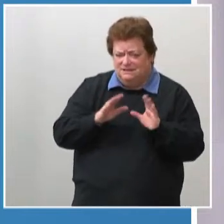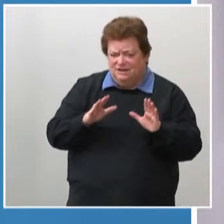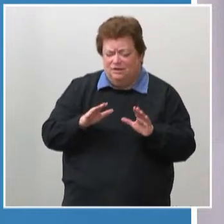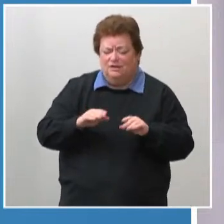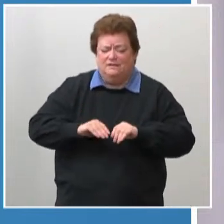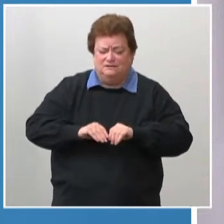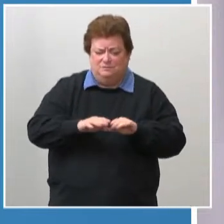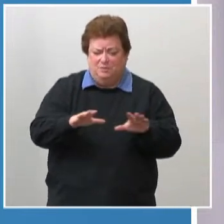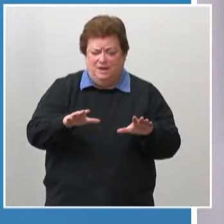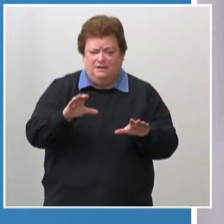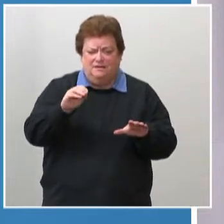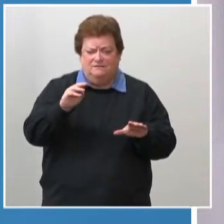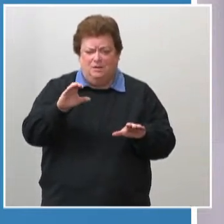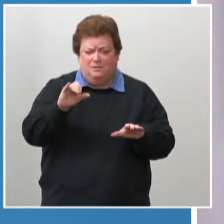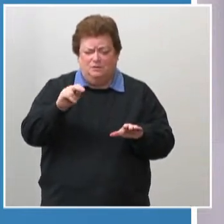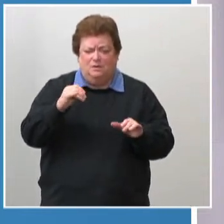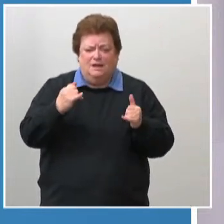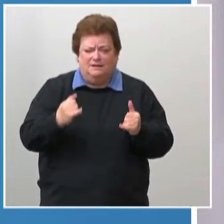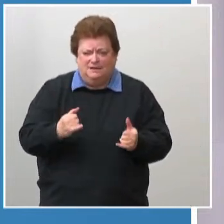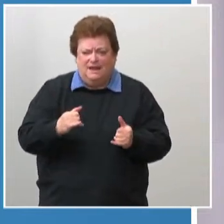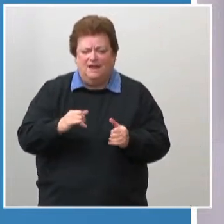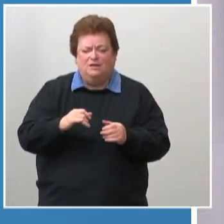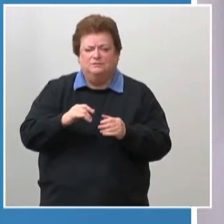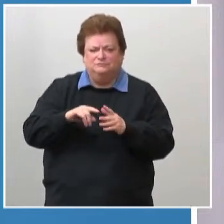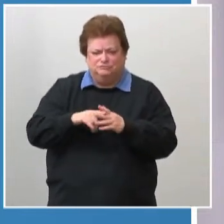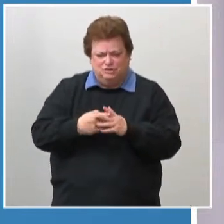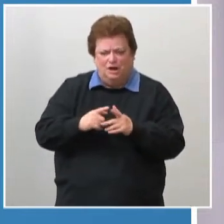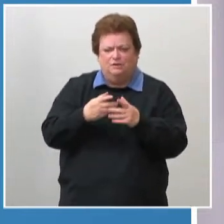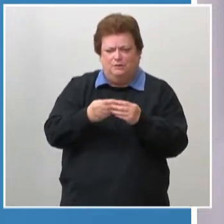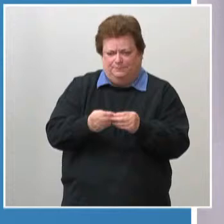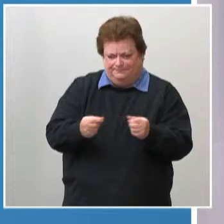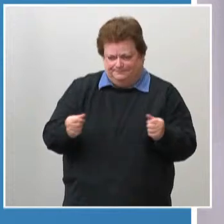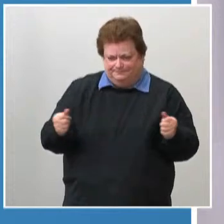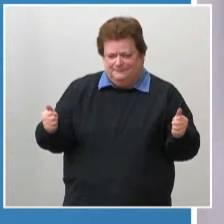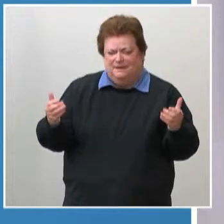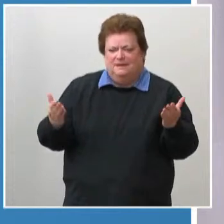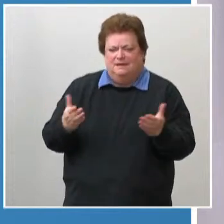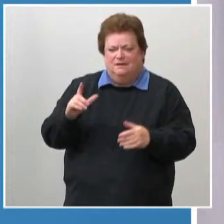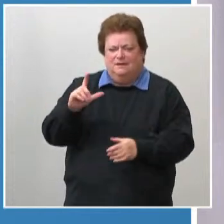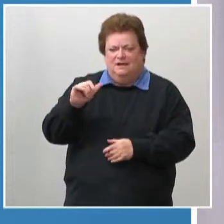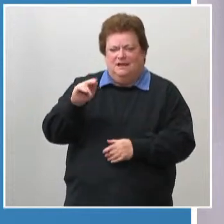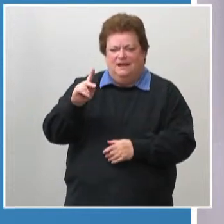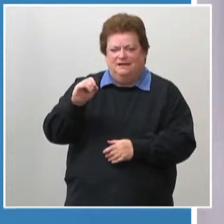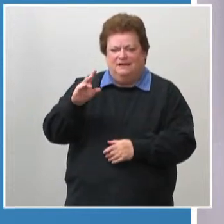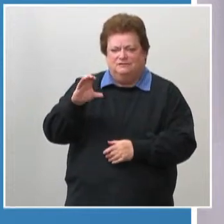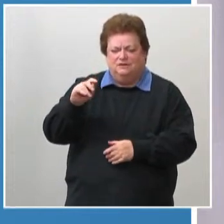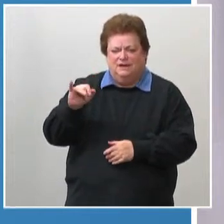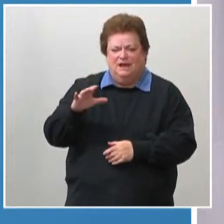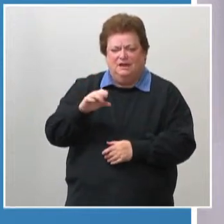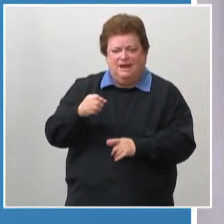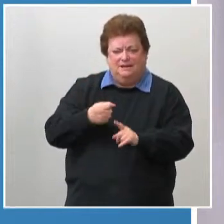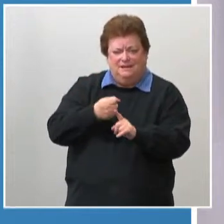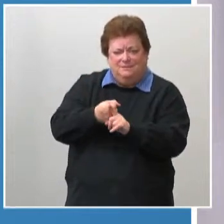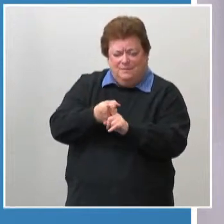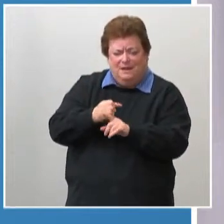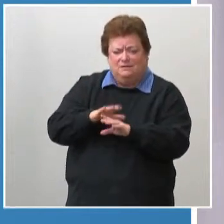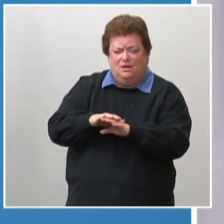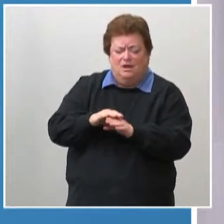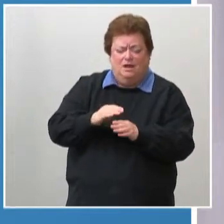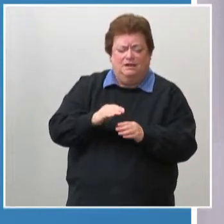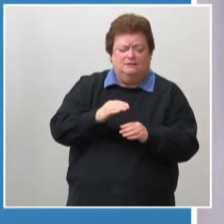spread of the Omicron virus is quickly dissipating in Lincoln and Lancaster County, and its impacts in terms of cases